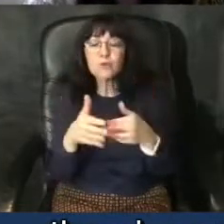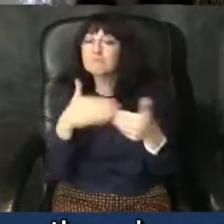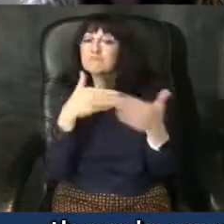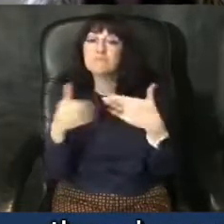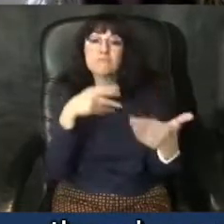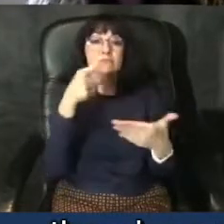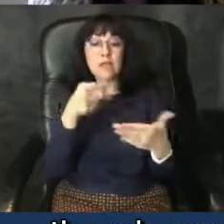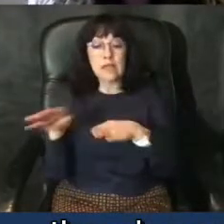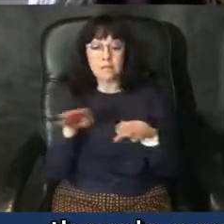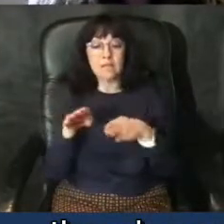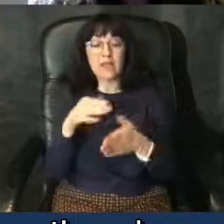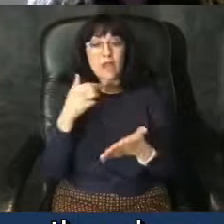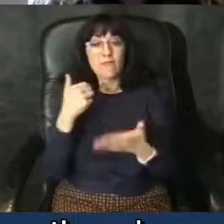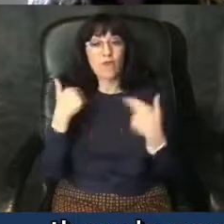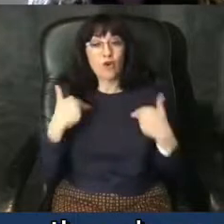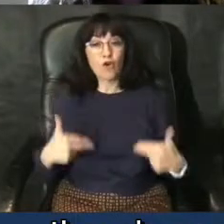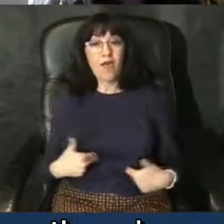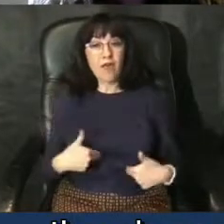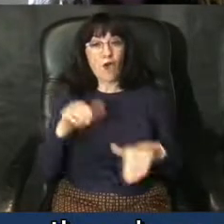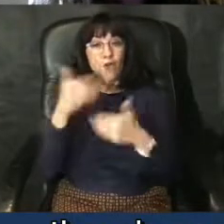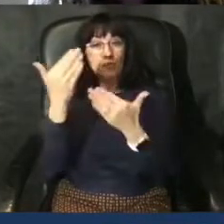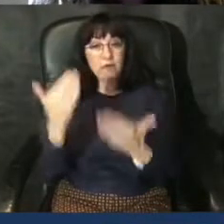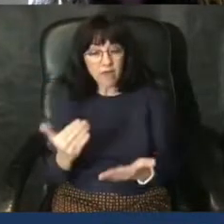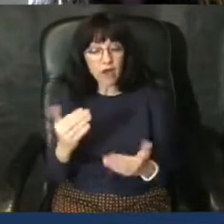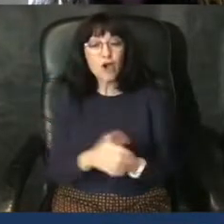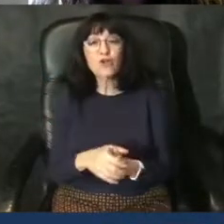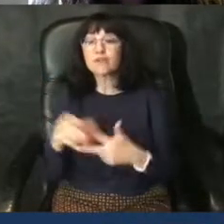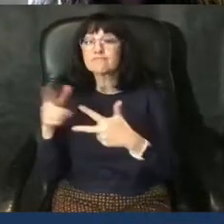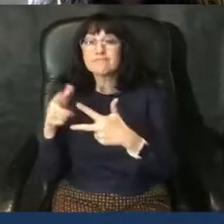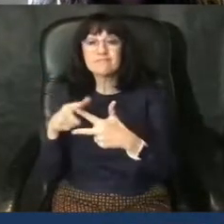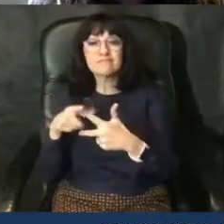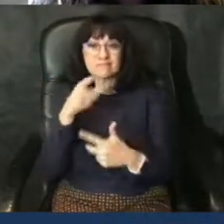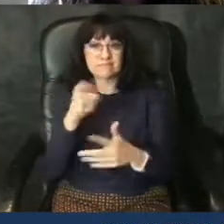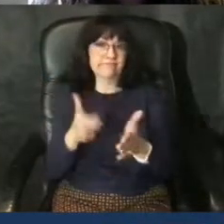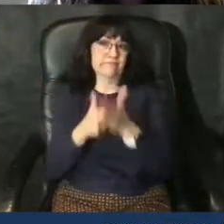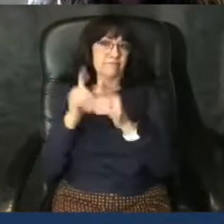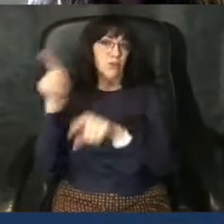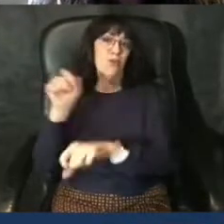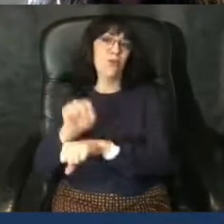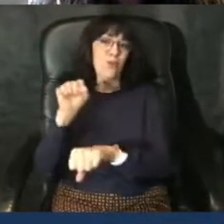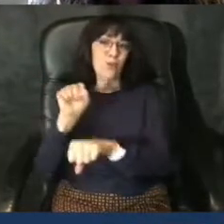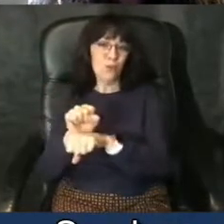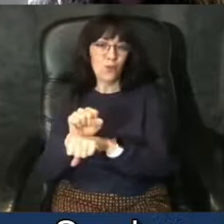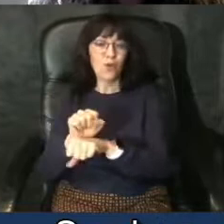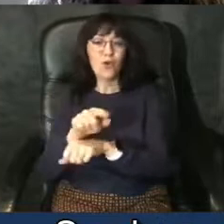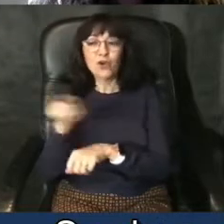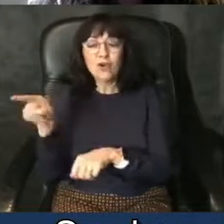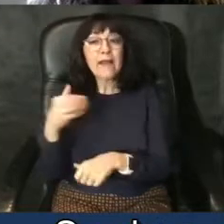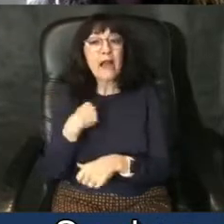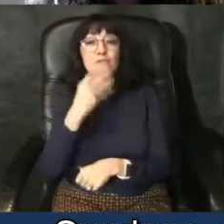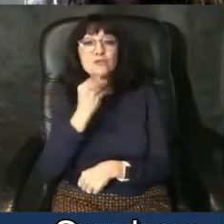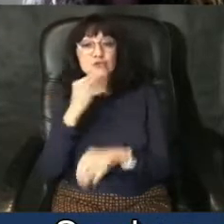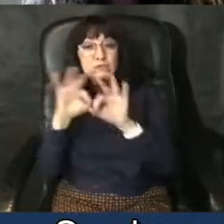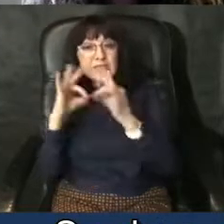there's some behavioral health or essential worker support groups that you can join. There's from Jewish Family Services,